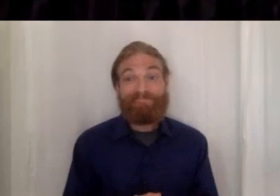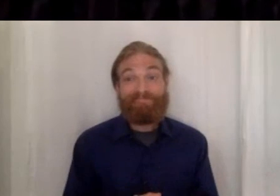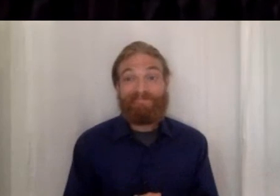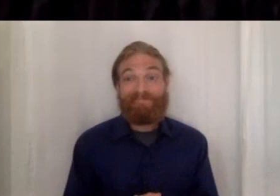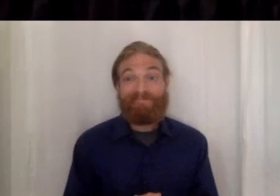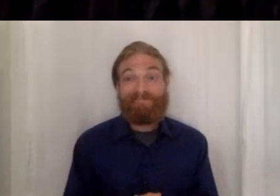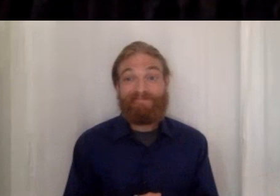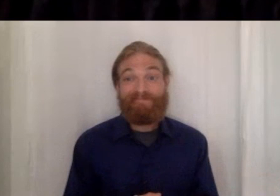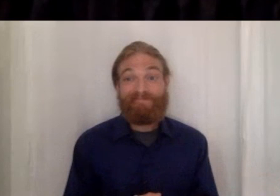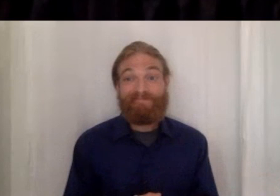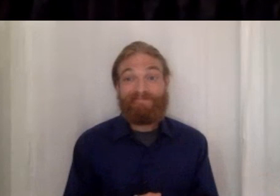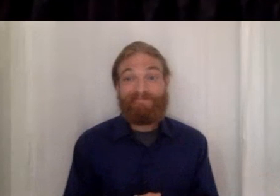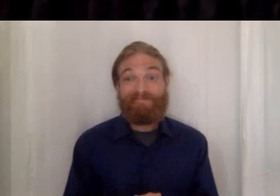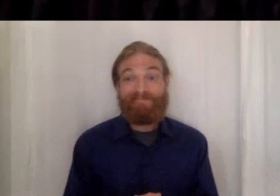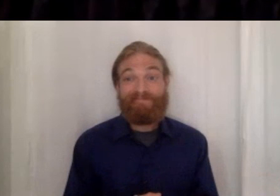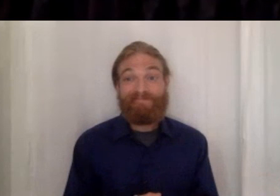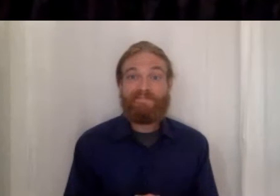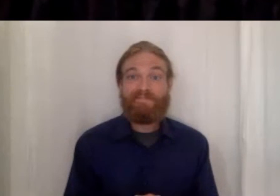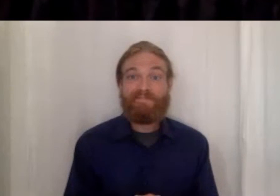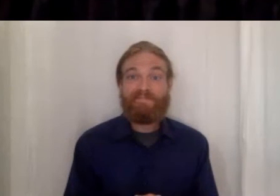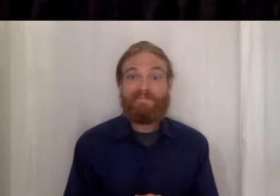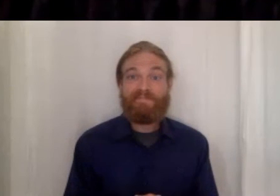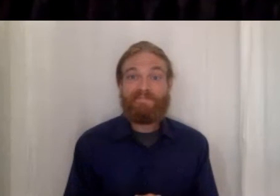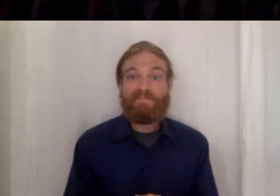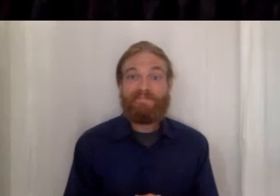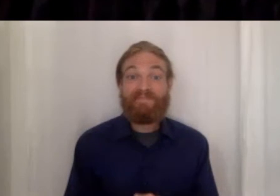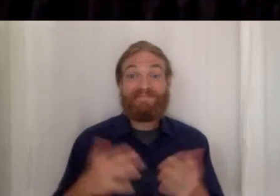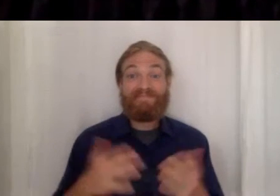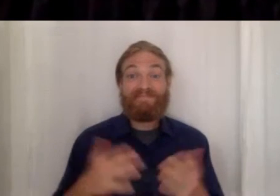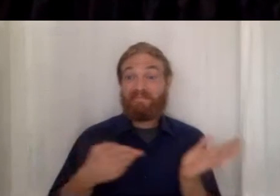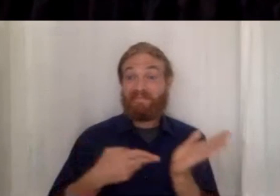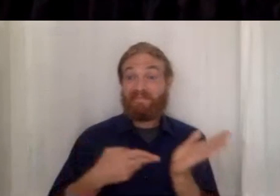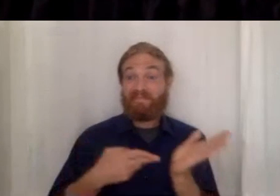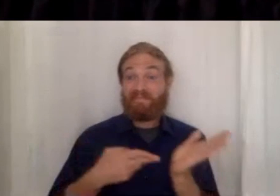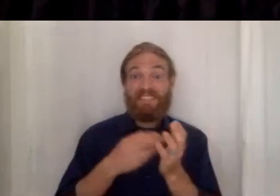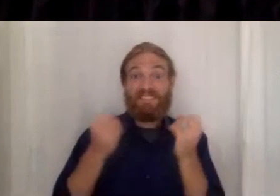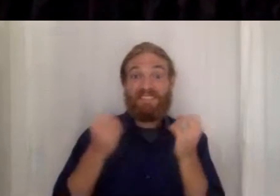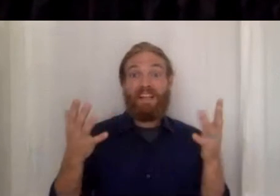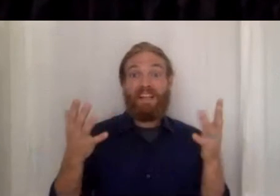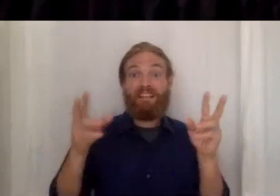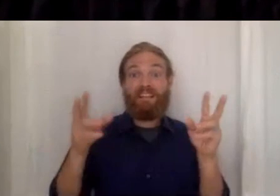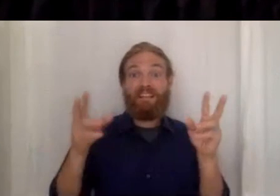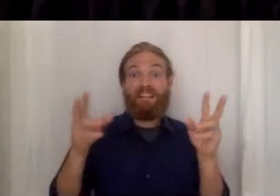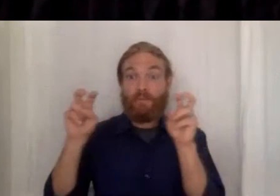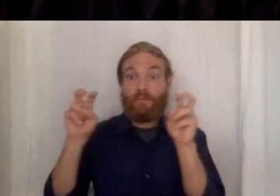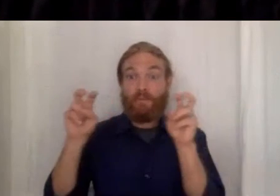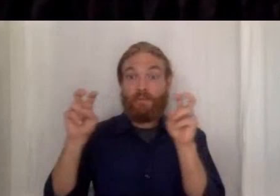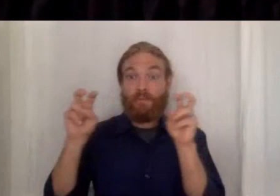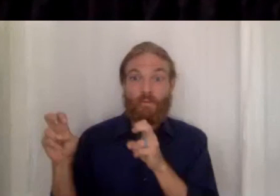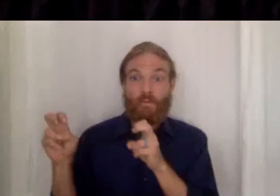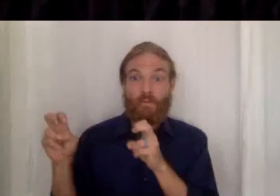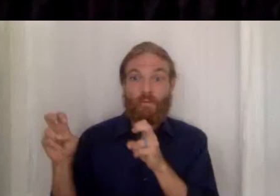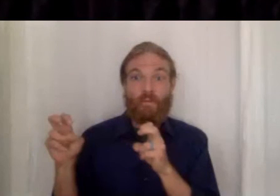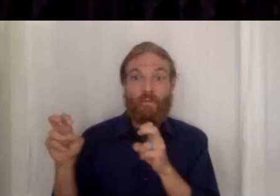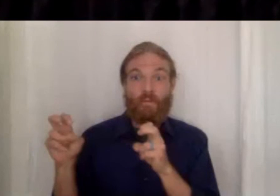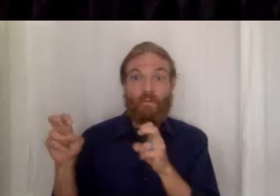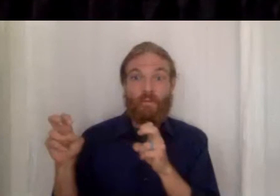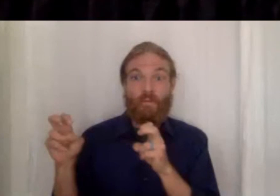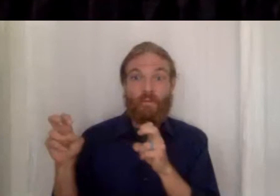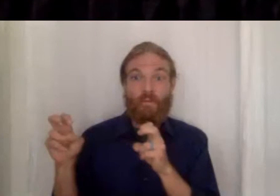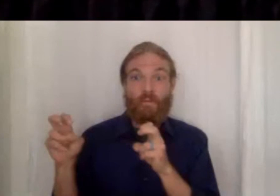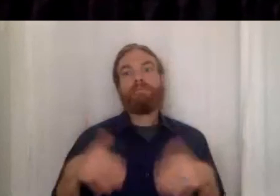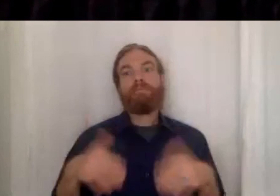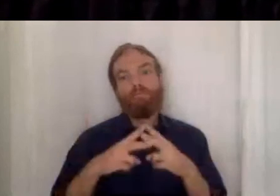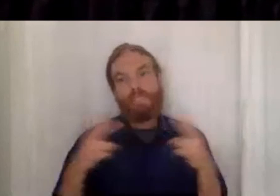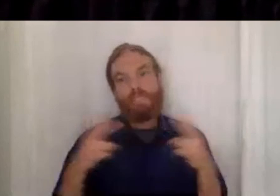just a lot to unpack there. And you all have been tremendously supportive. And I'm just giving you where I